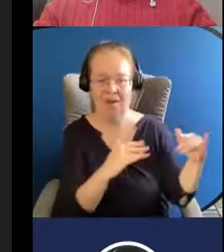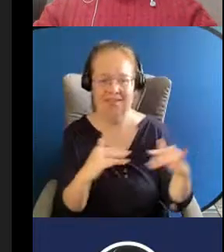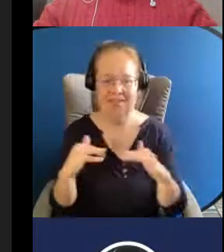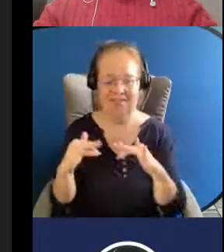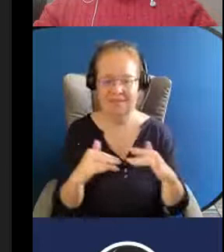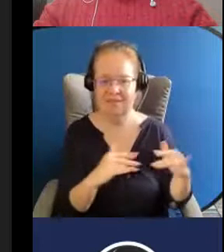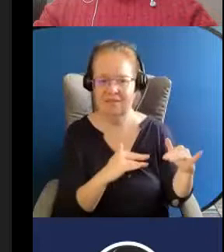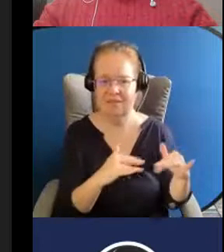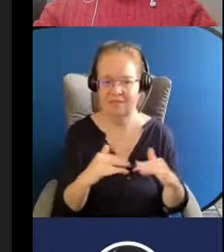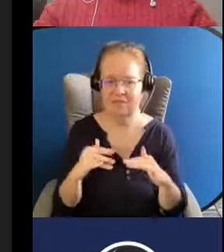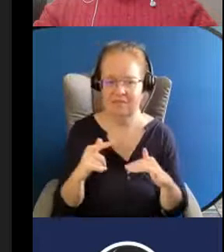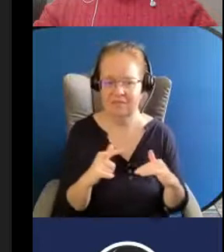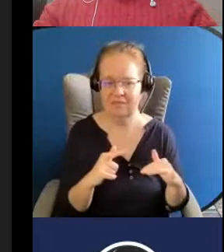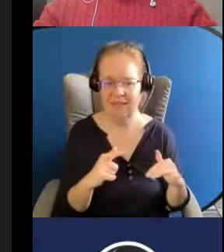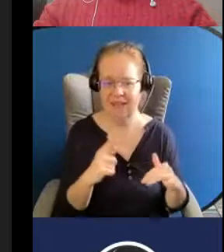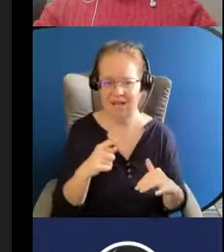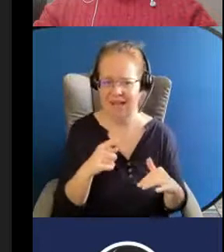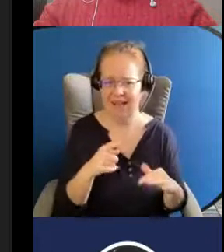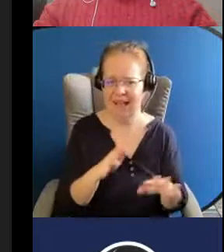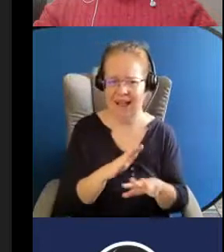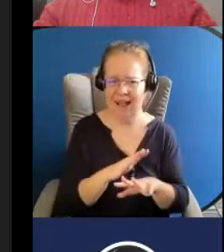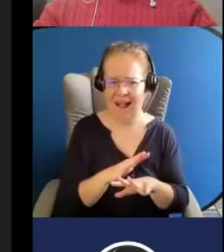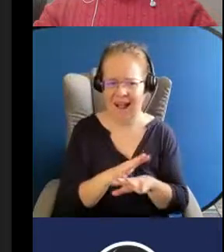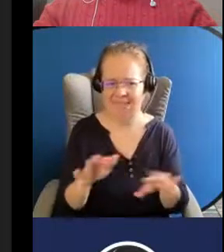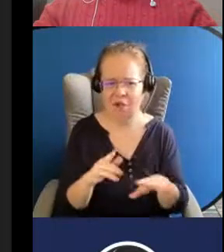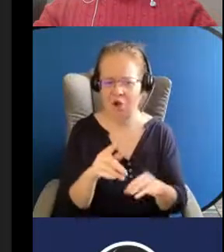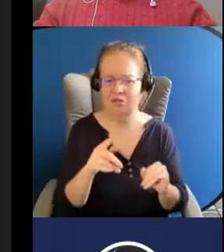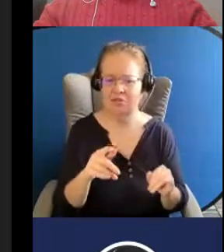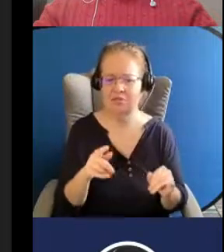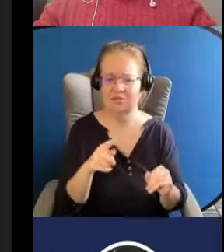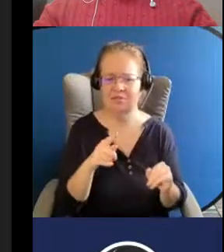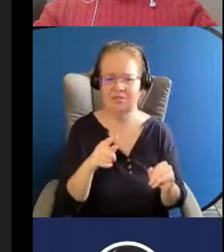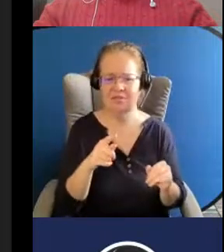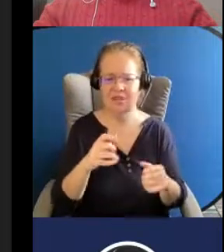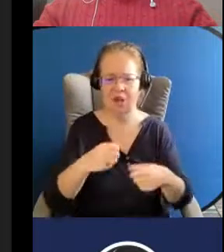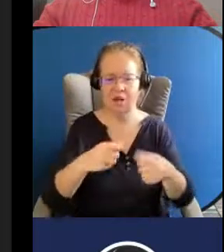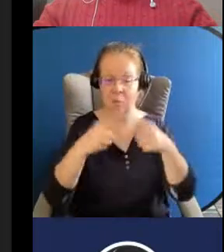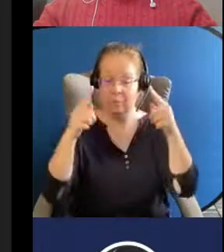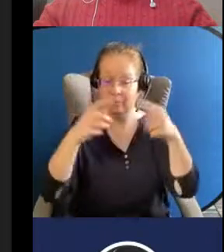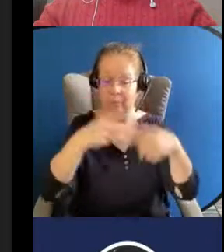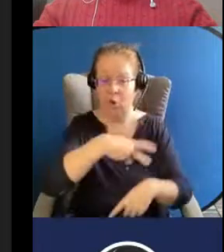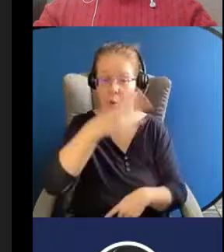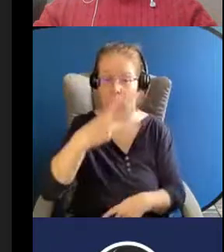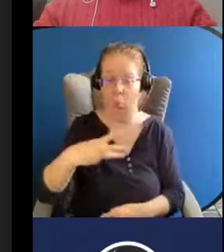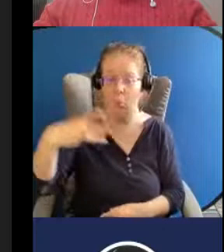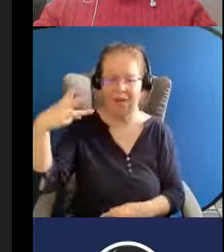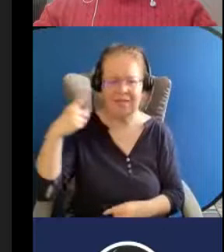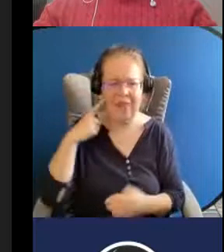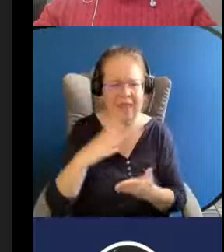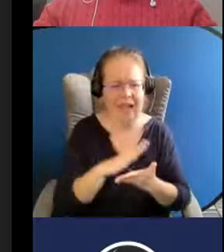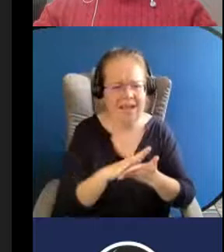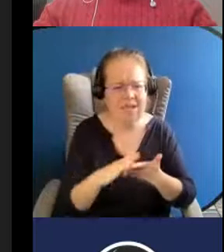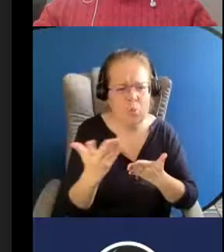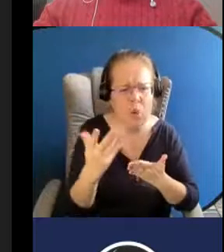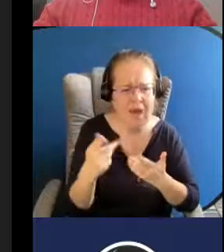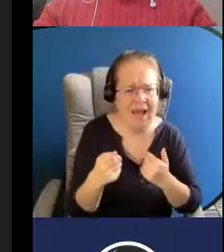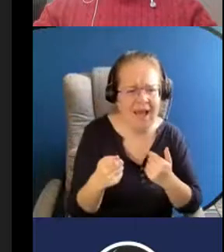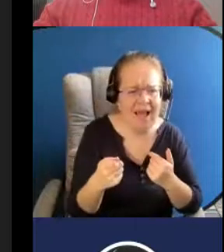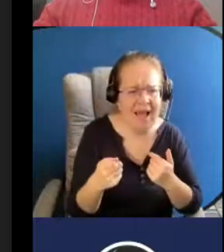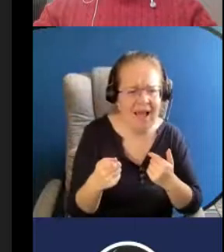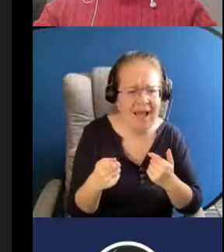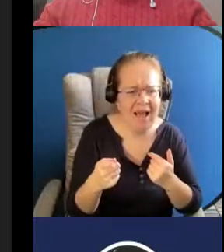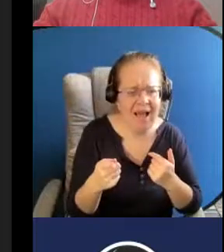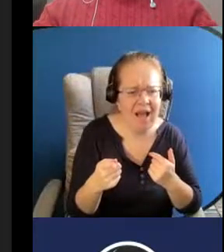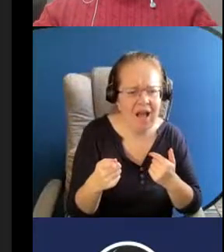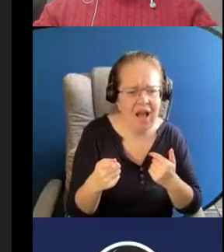it doesn't look like like John said, it's not an othering experience. And when you bring up windows, like I think Hector's in the start menu, and